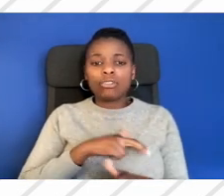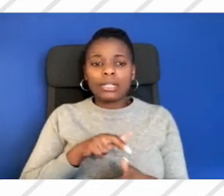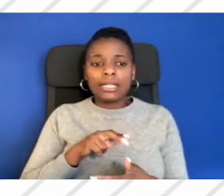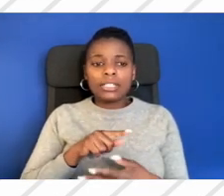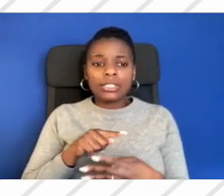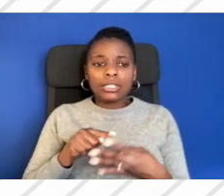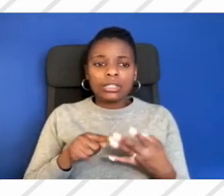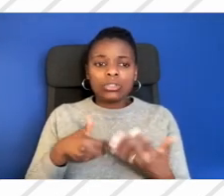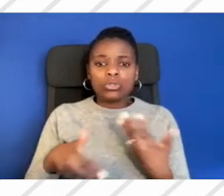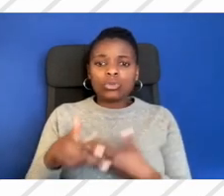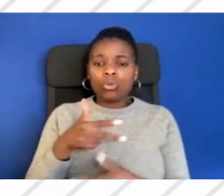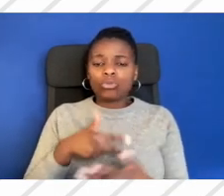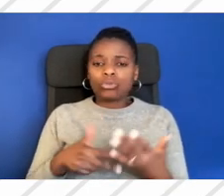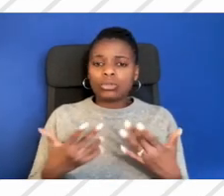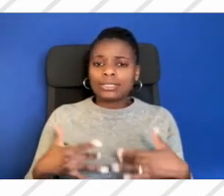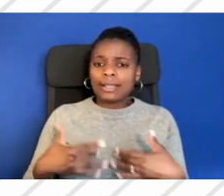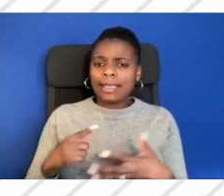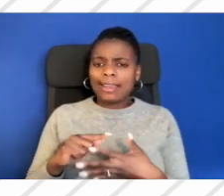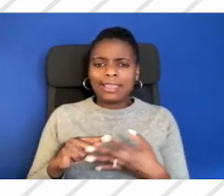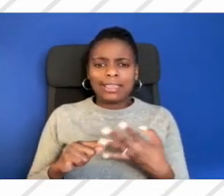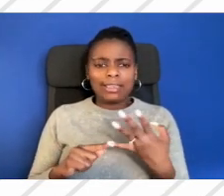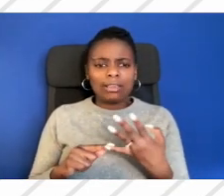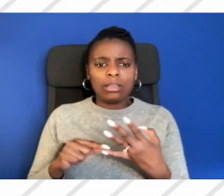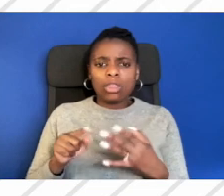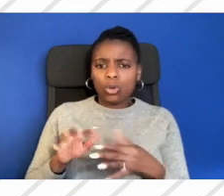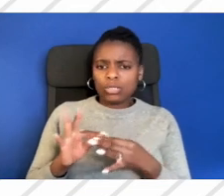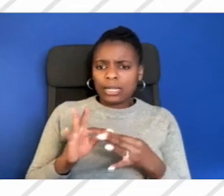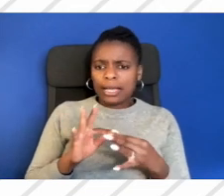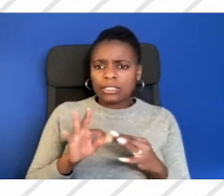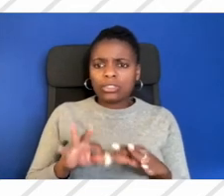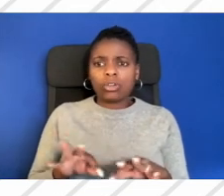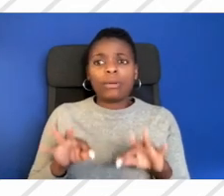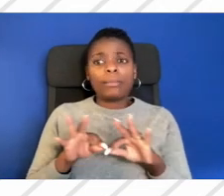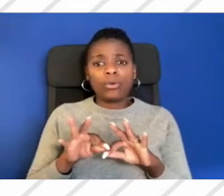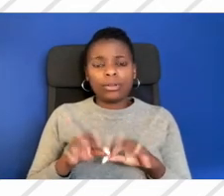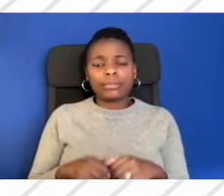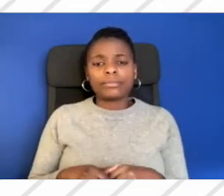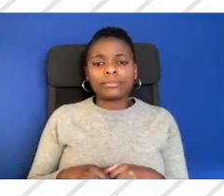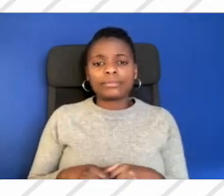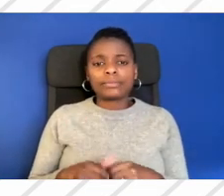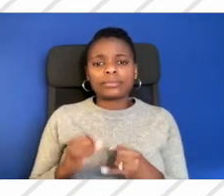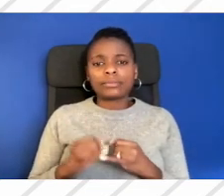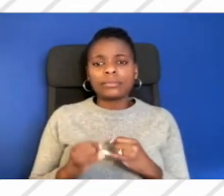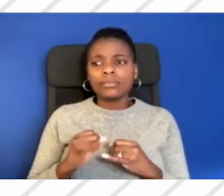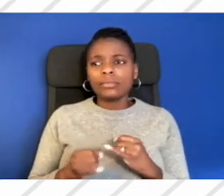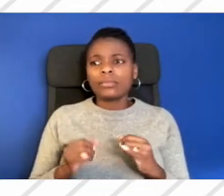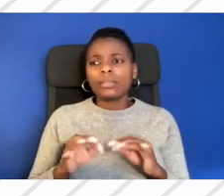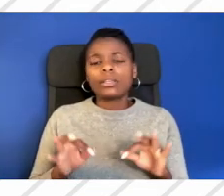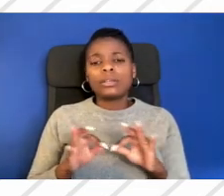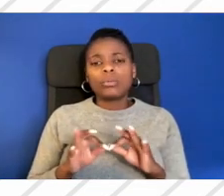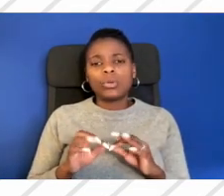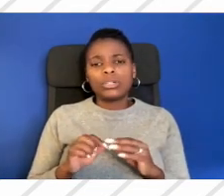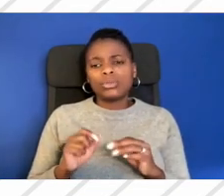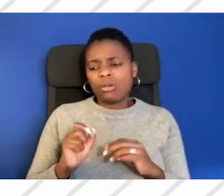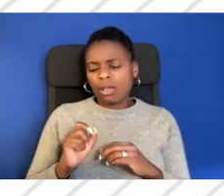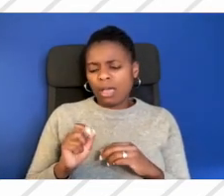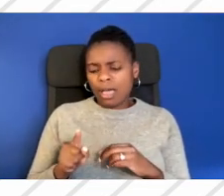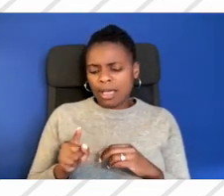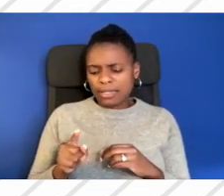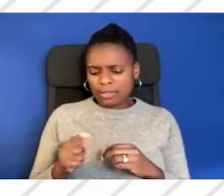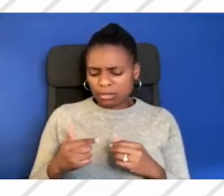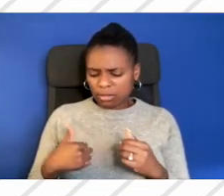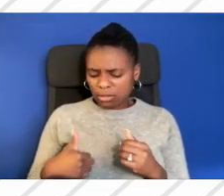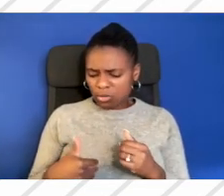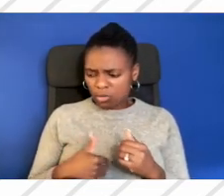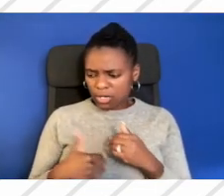are really important. I'll wrap up by encouraging us to continue asking the question, to whom are we